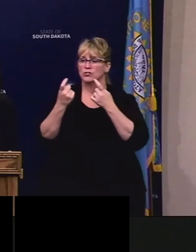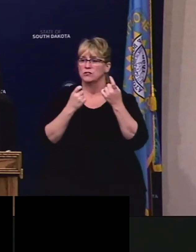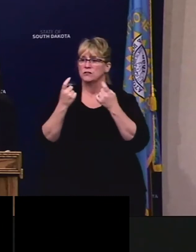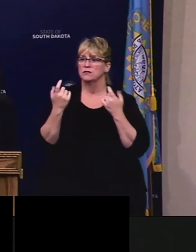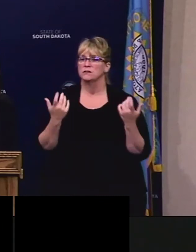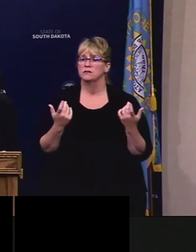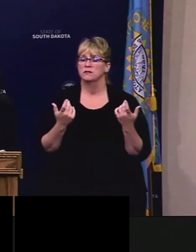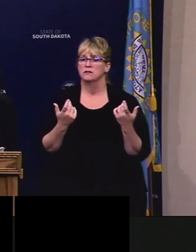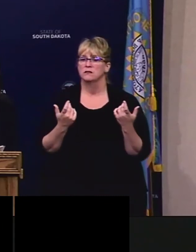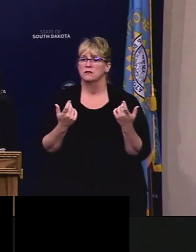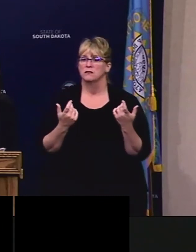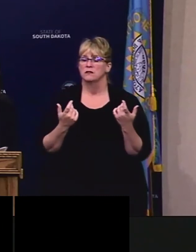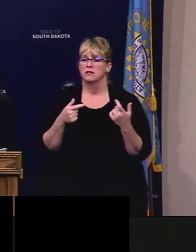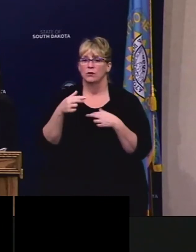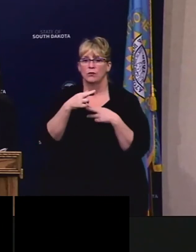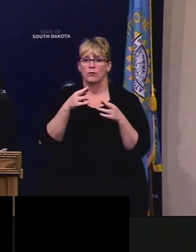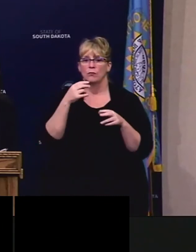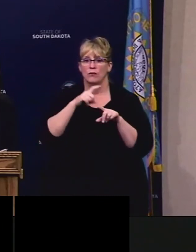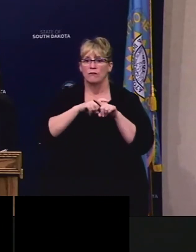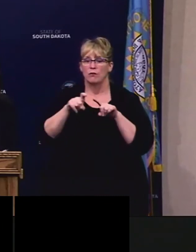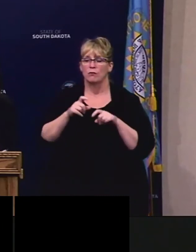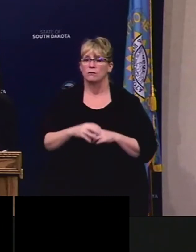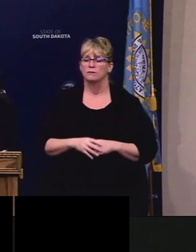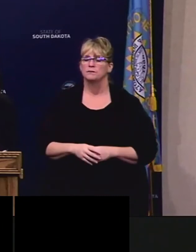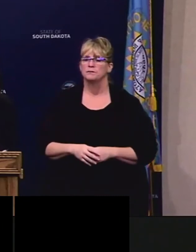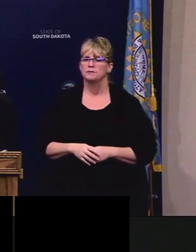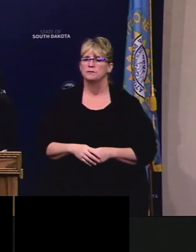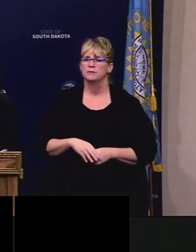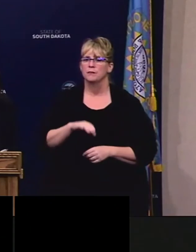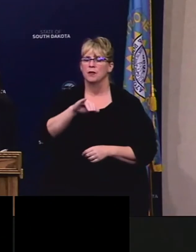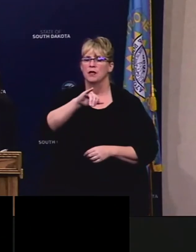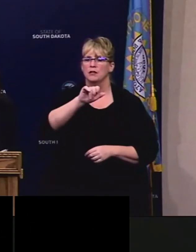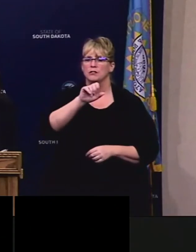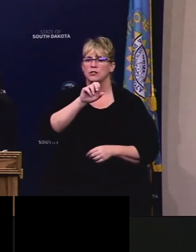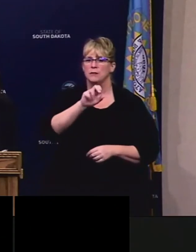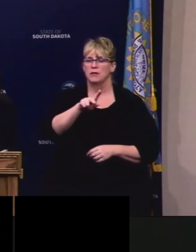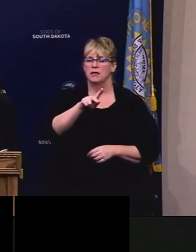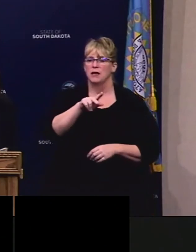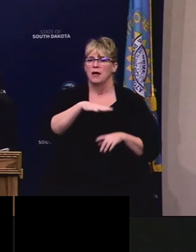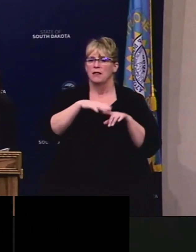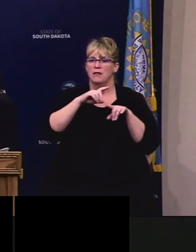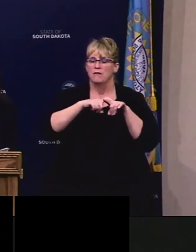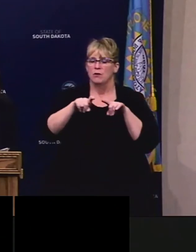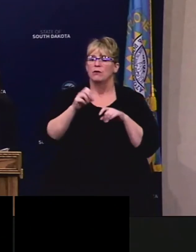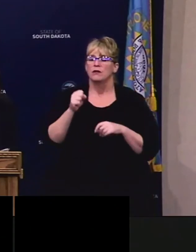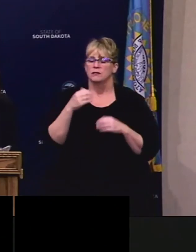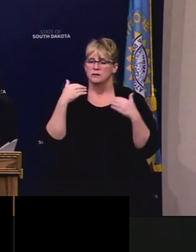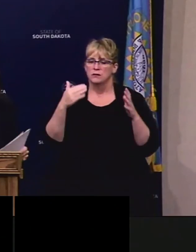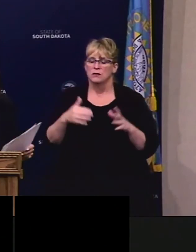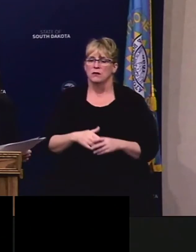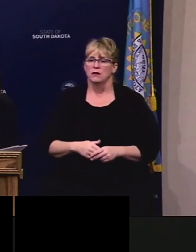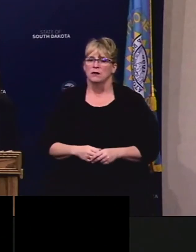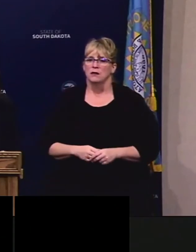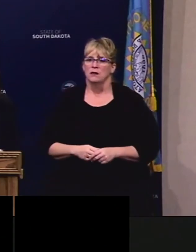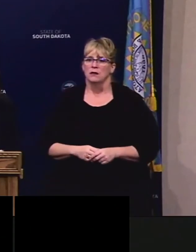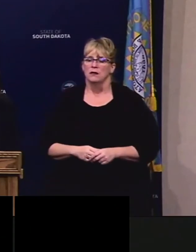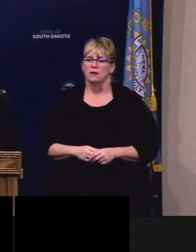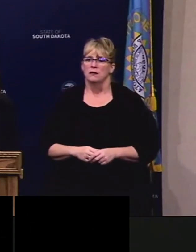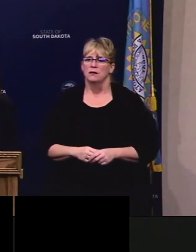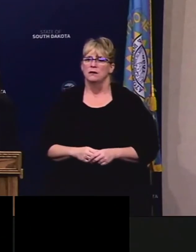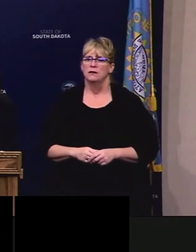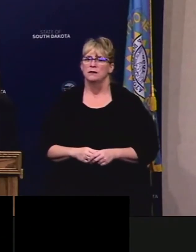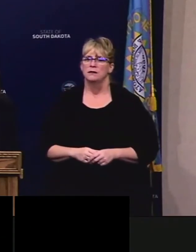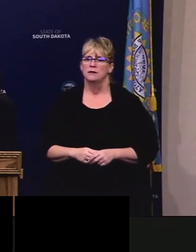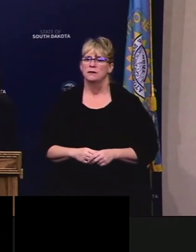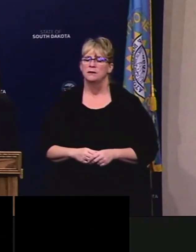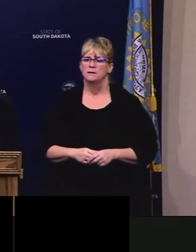or on the phone as well. Yes, JP at KOR News Radio. Yes, go ahead, JP. Thank you. Good